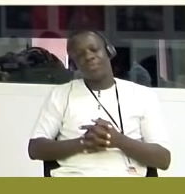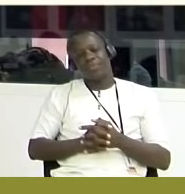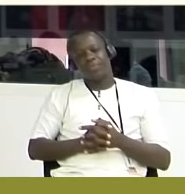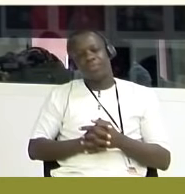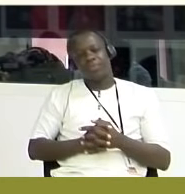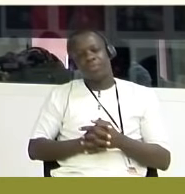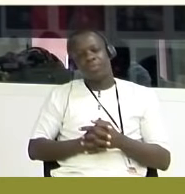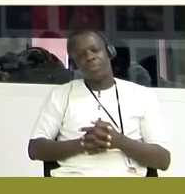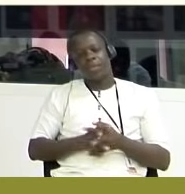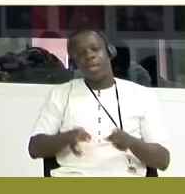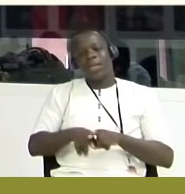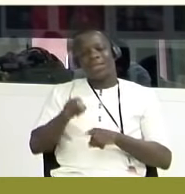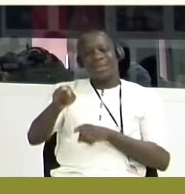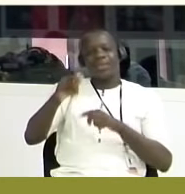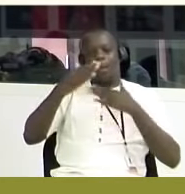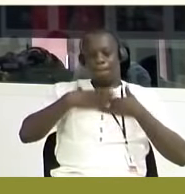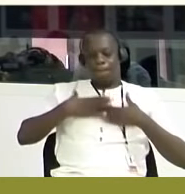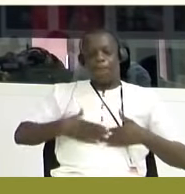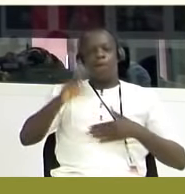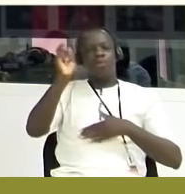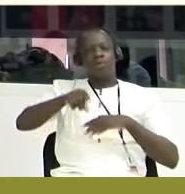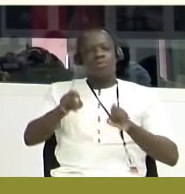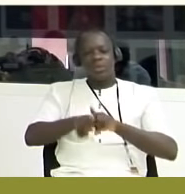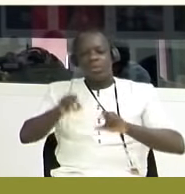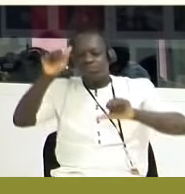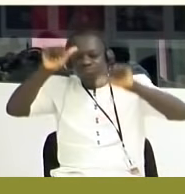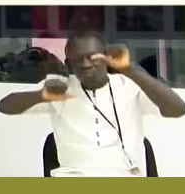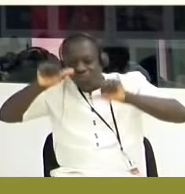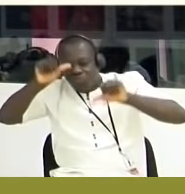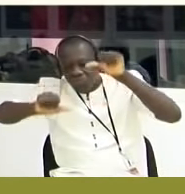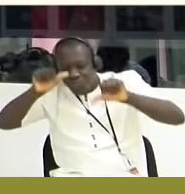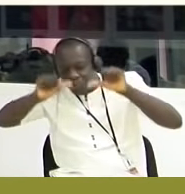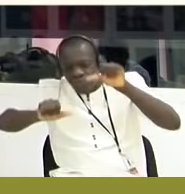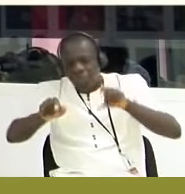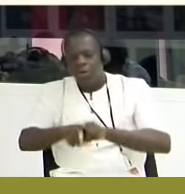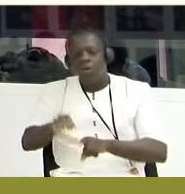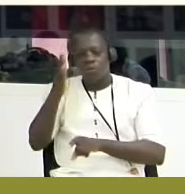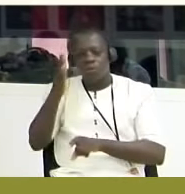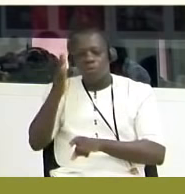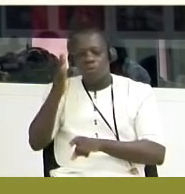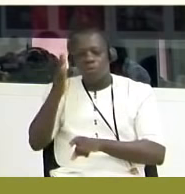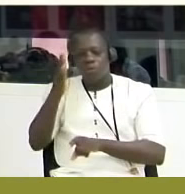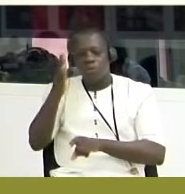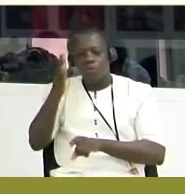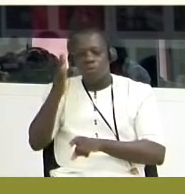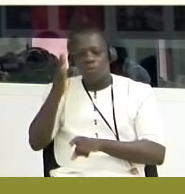That body has to be post-mortem to determine the cause of death.